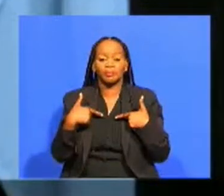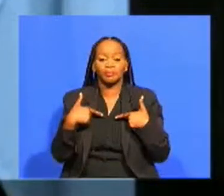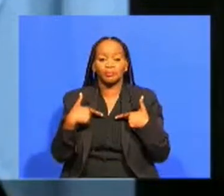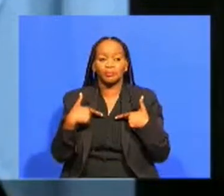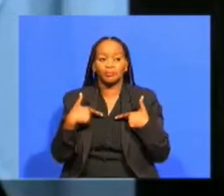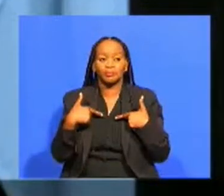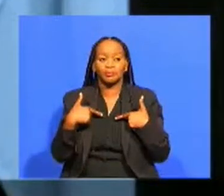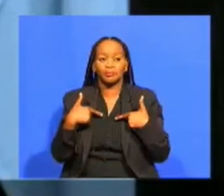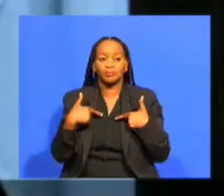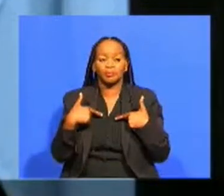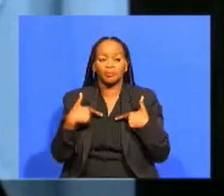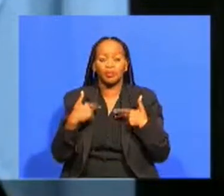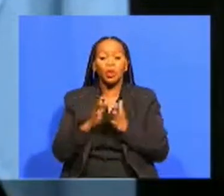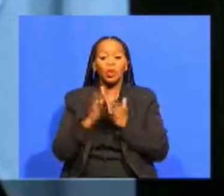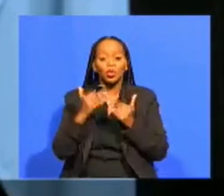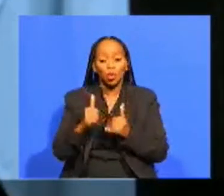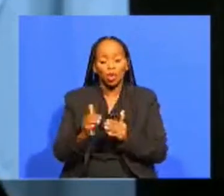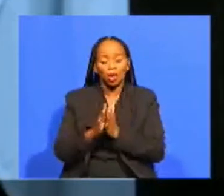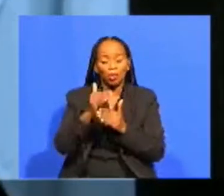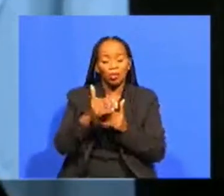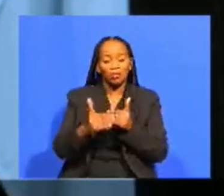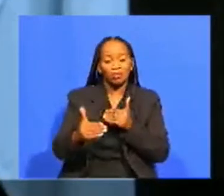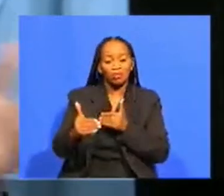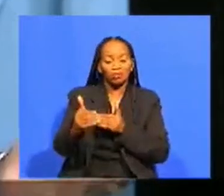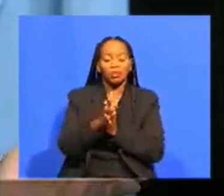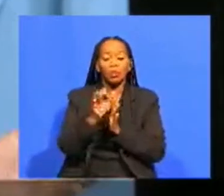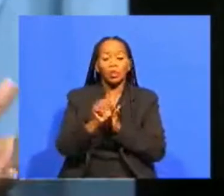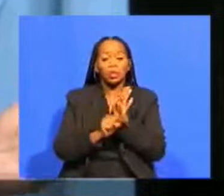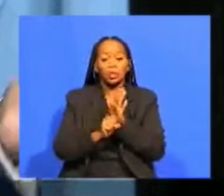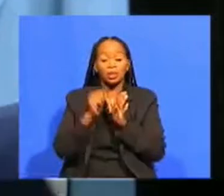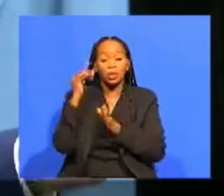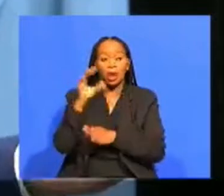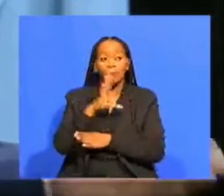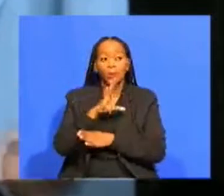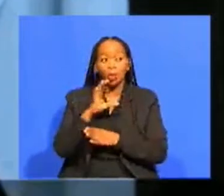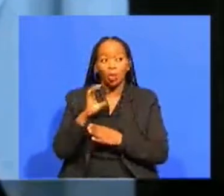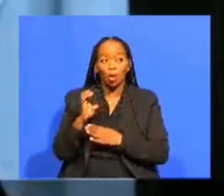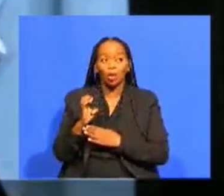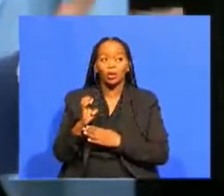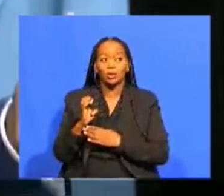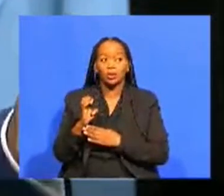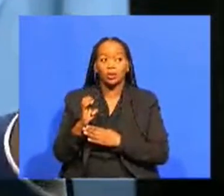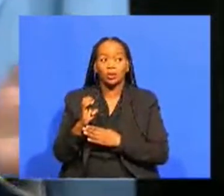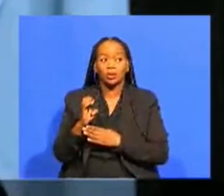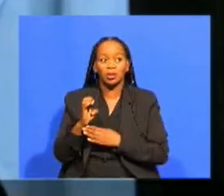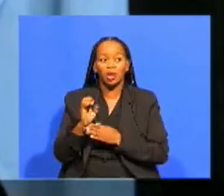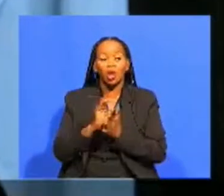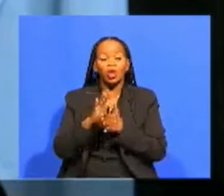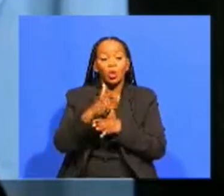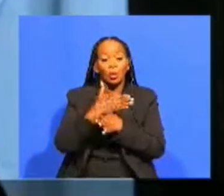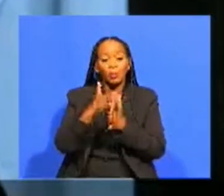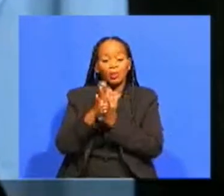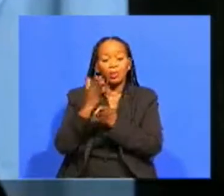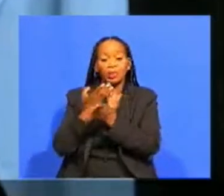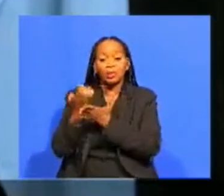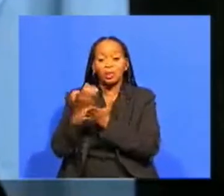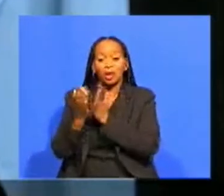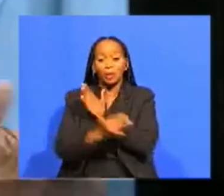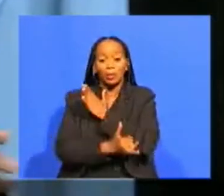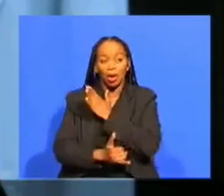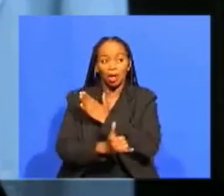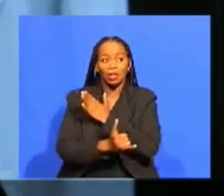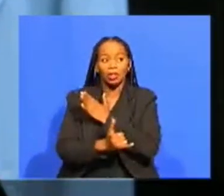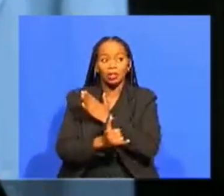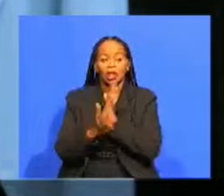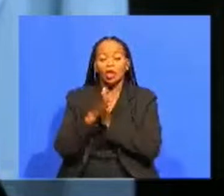We are a graduated state because of so you're you're a middle income country, so you're